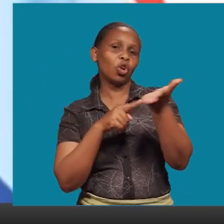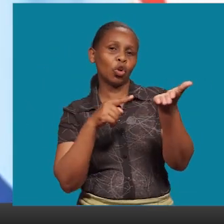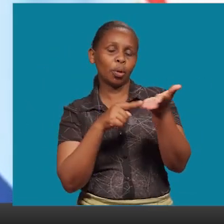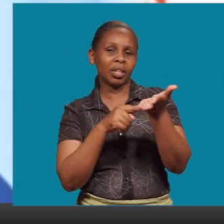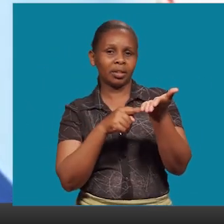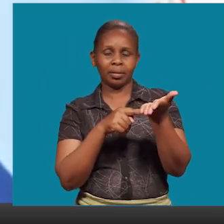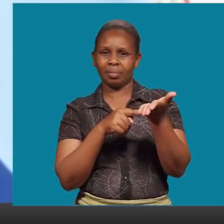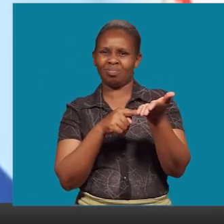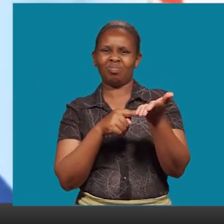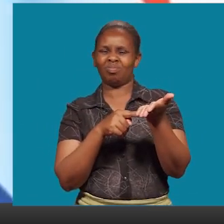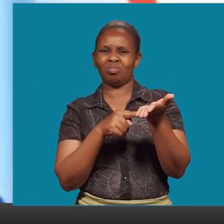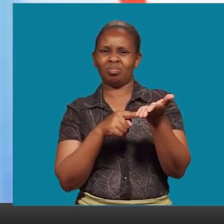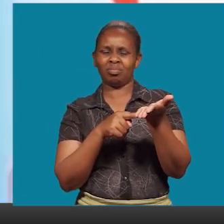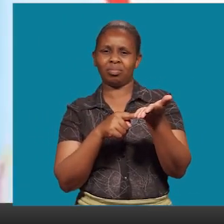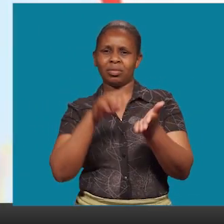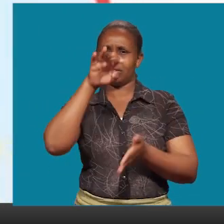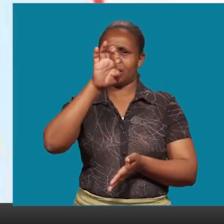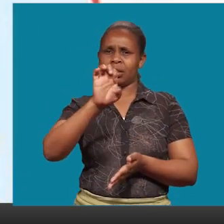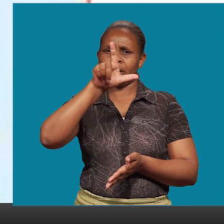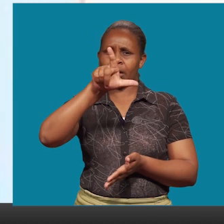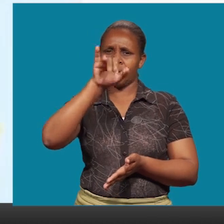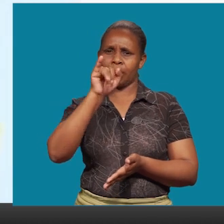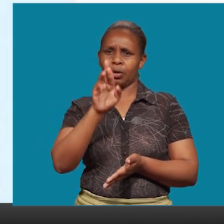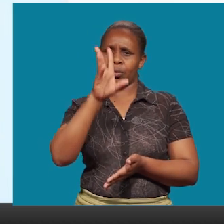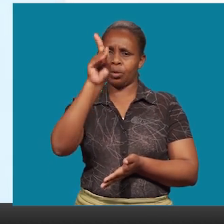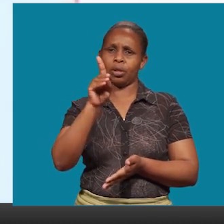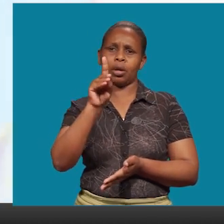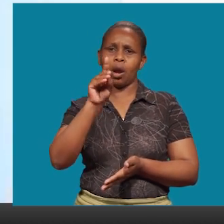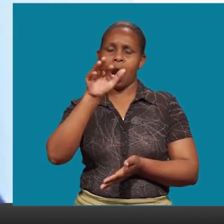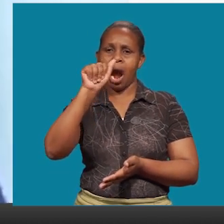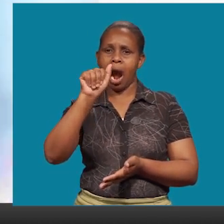Minister for Information, Communication and Digital Economy,